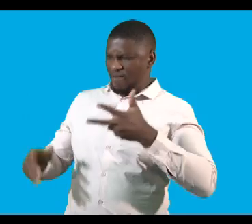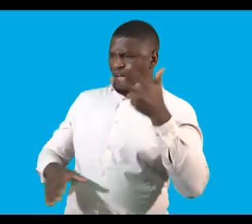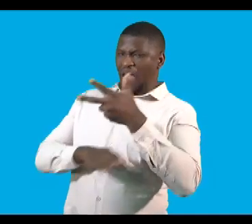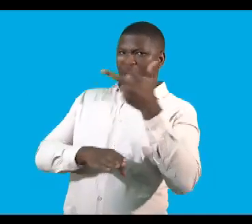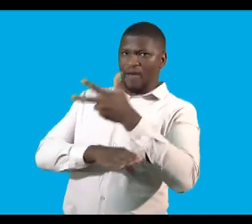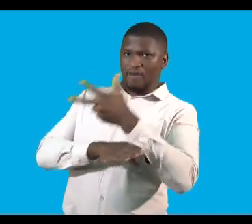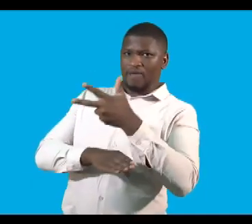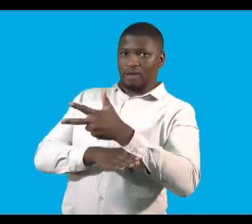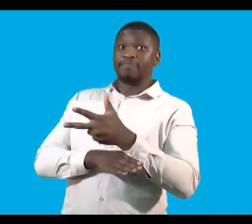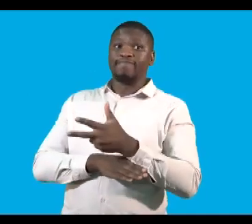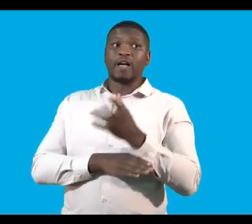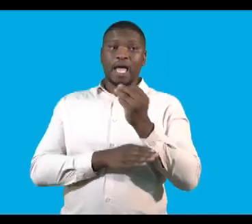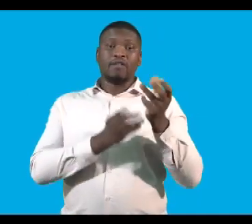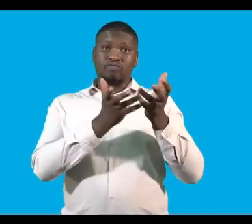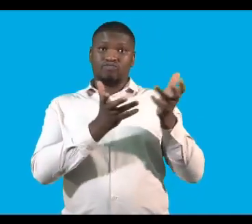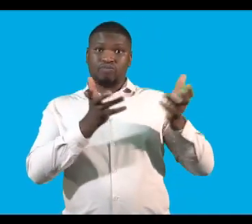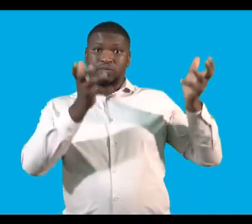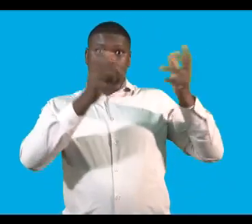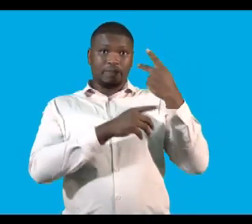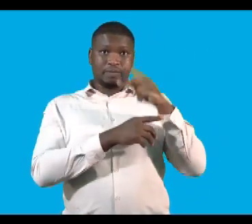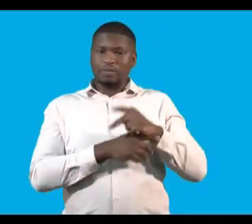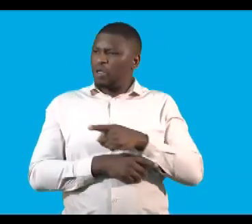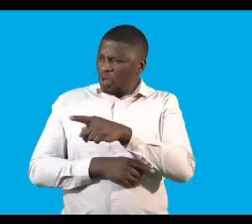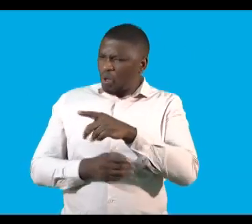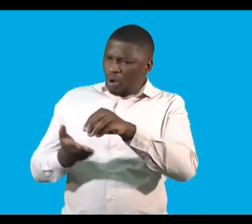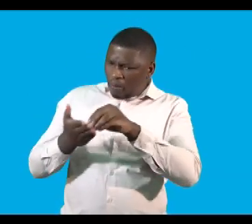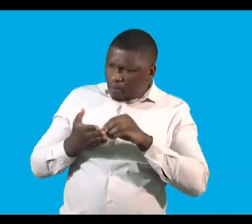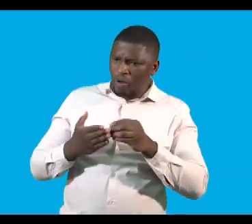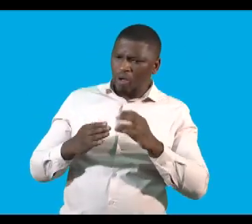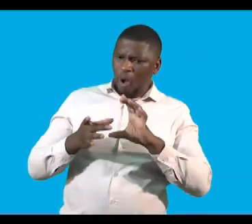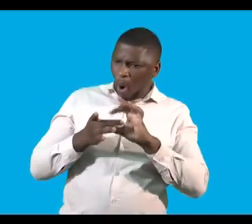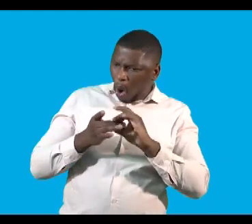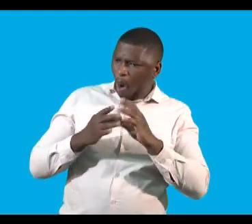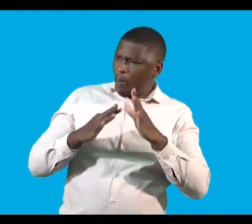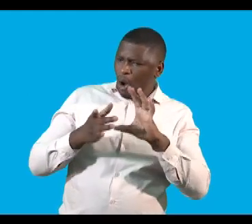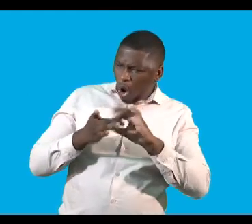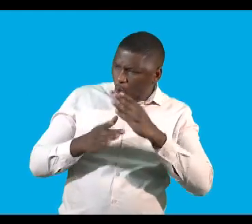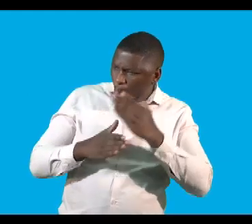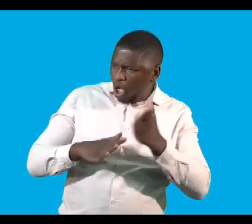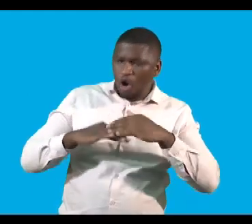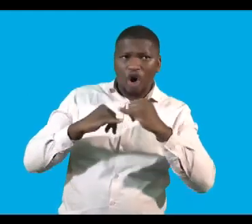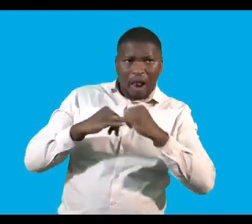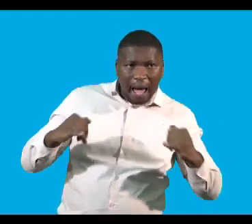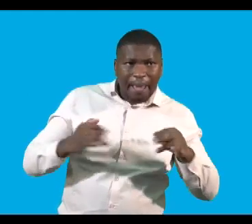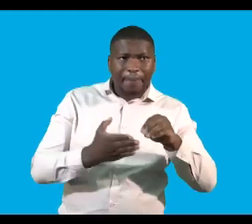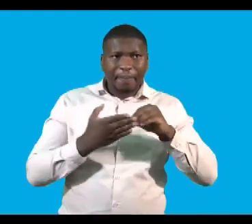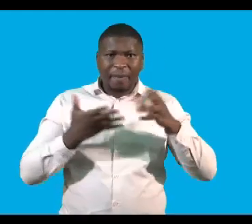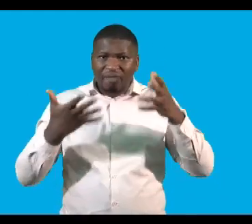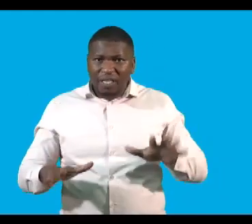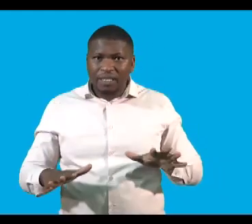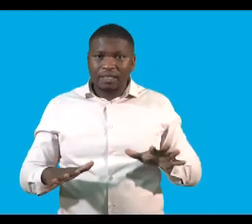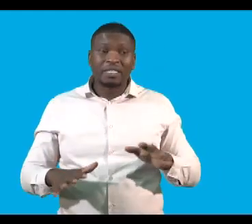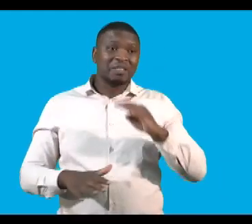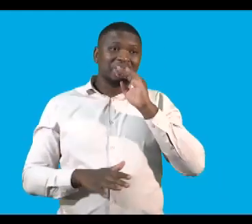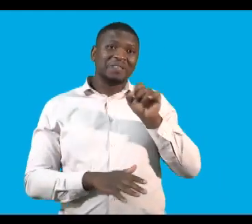upset, and there is a speech bubble. She says, "You bought homework online with my credit card." So we